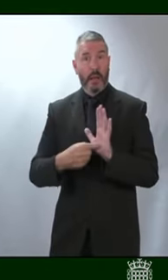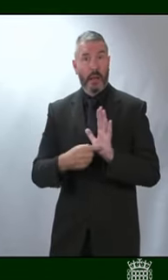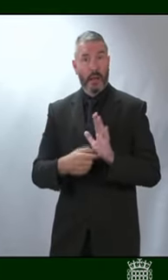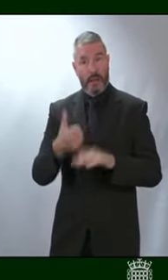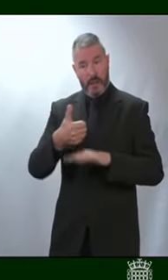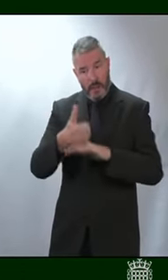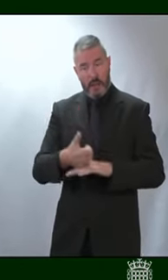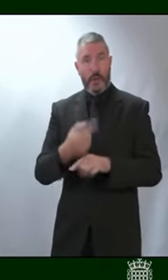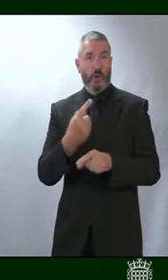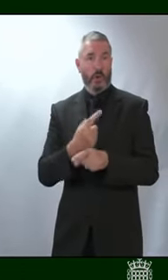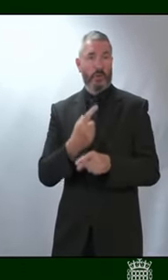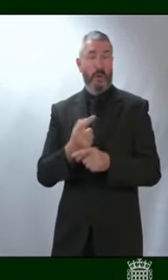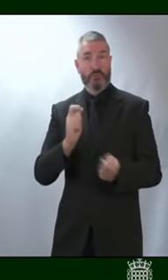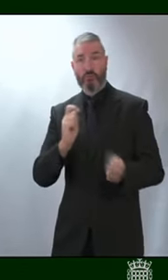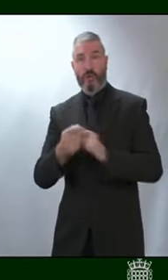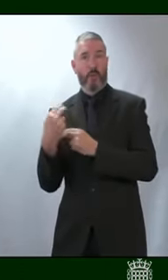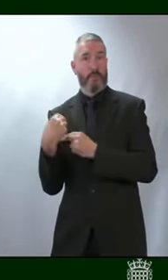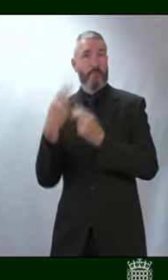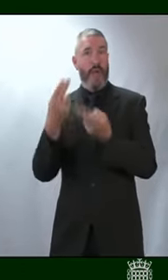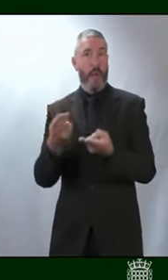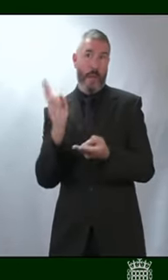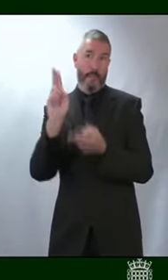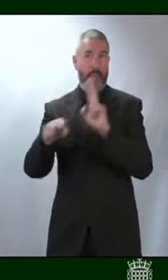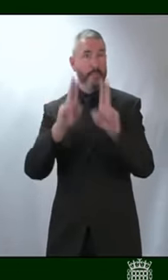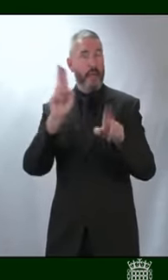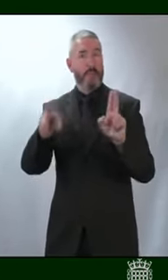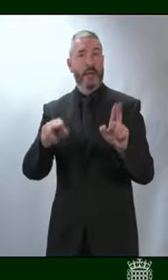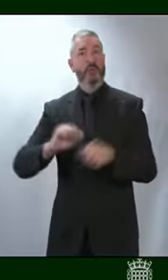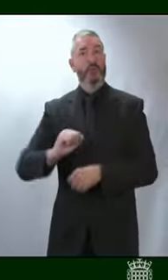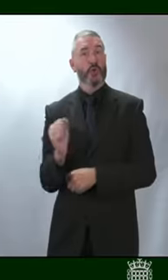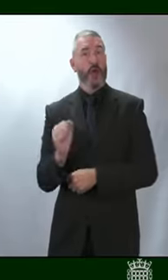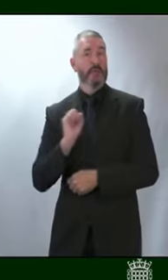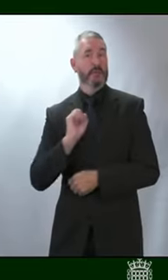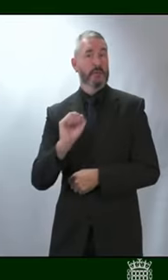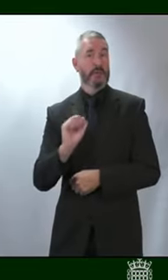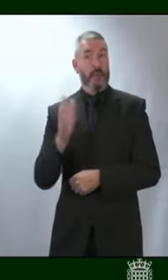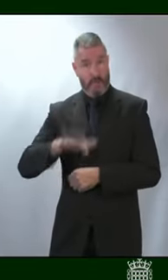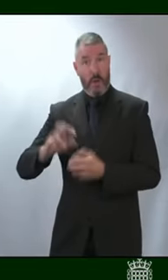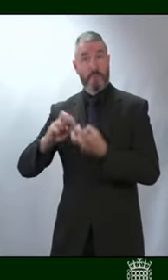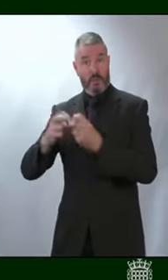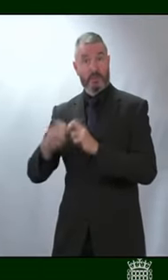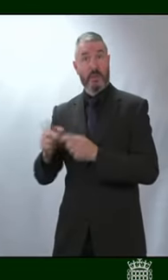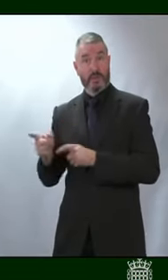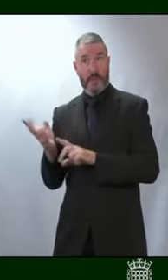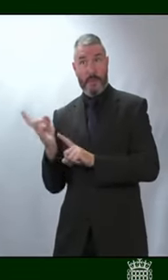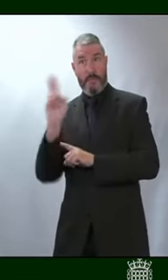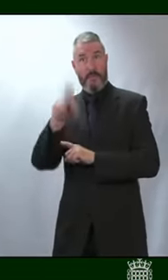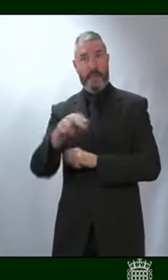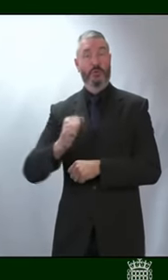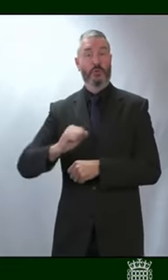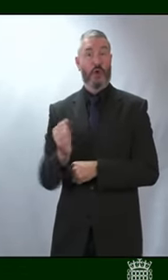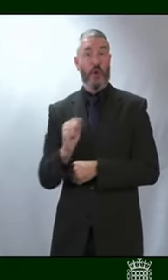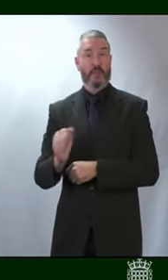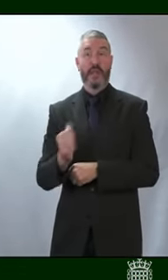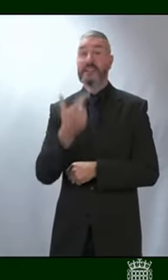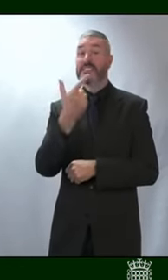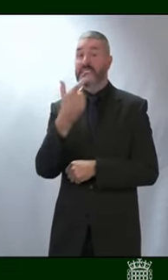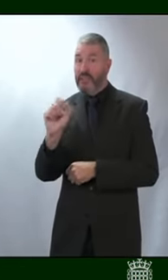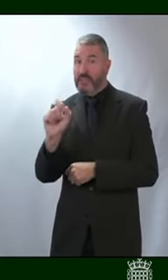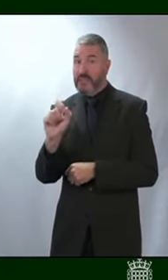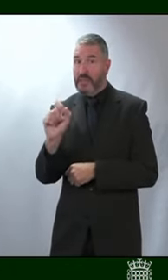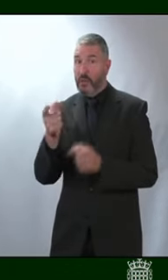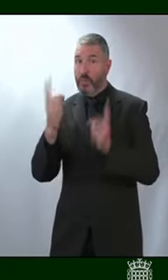a massive transfer of powers back to Scotland from Brussels. About 70 powers and